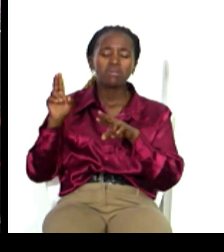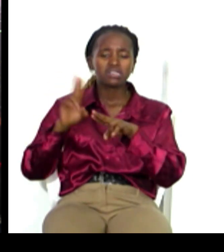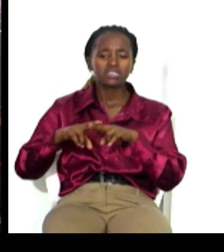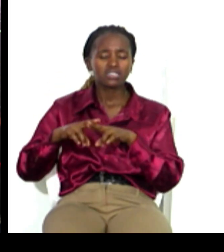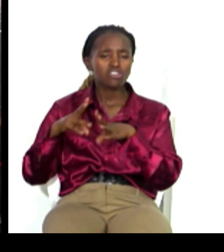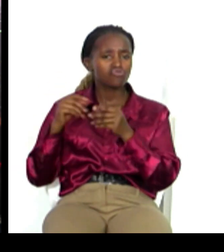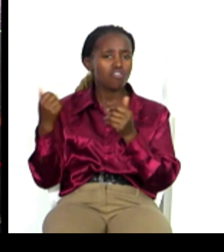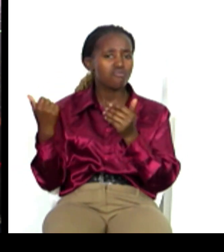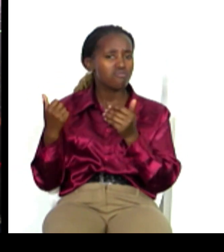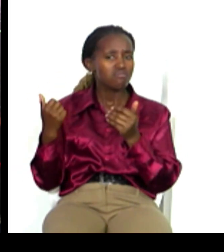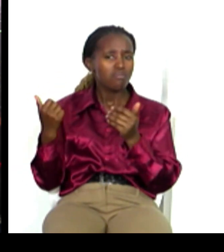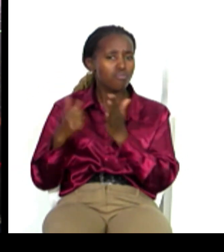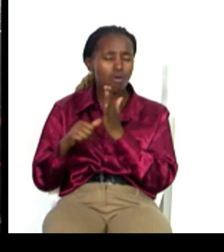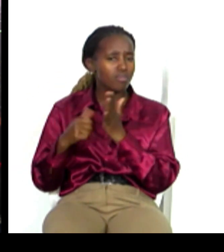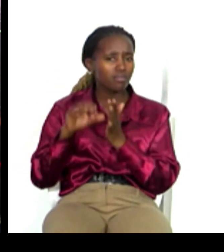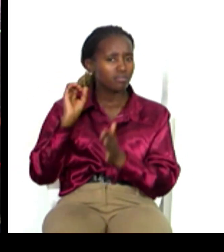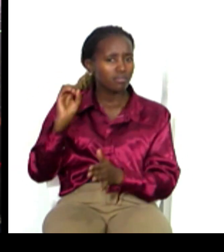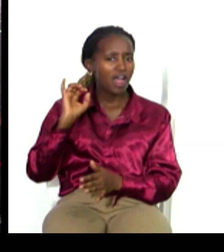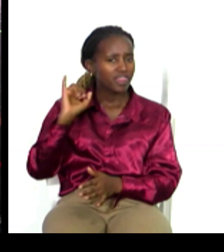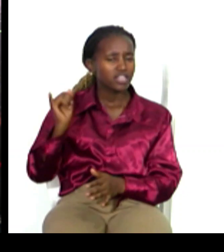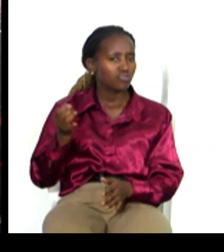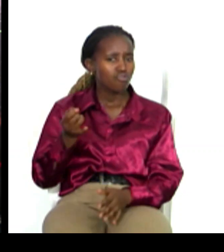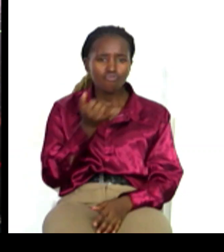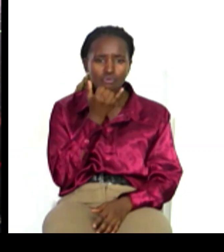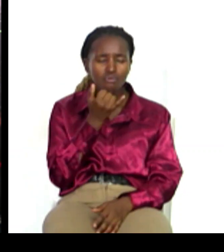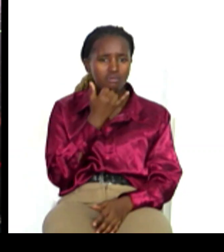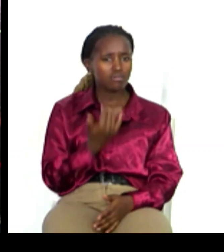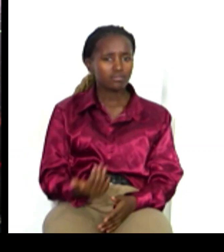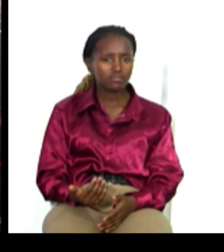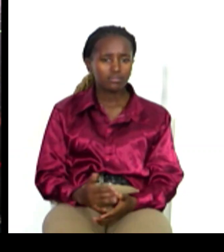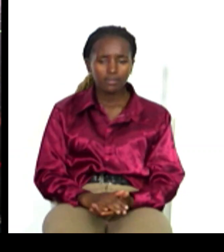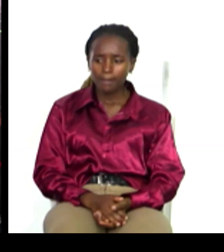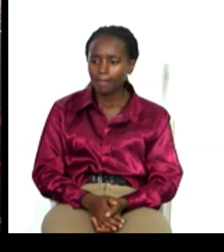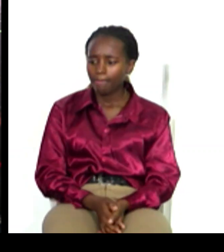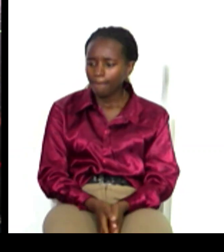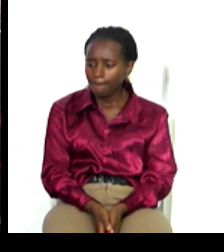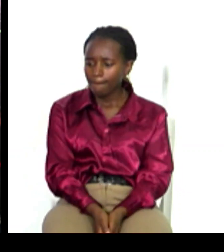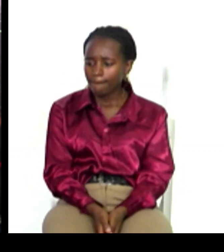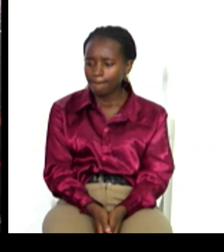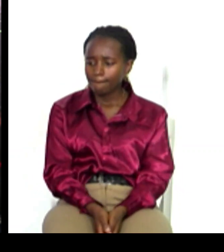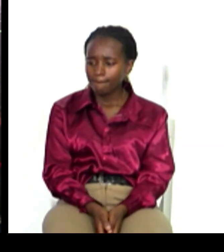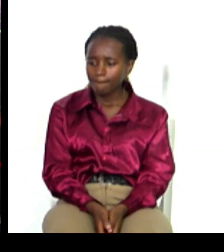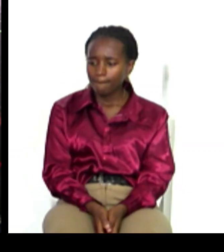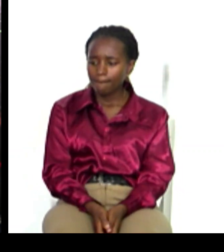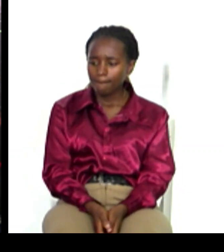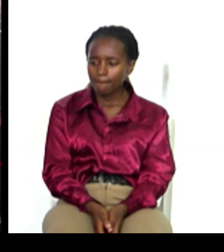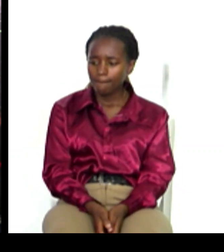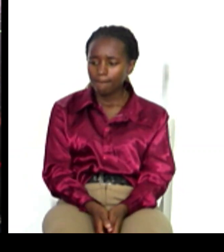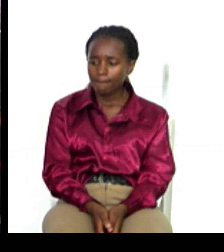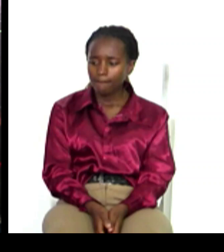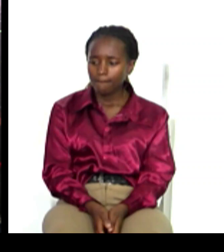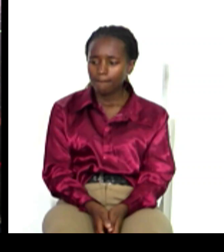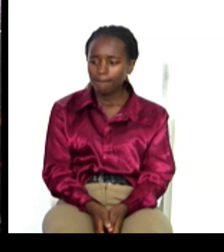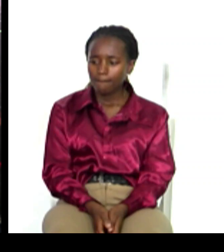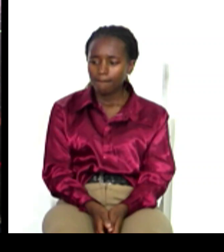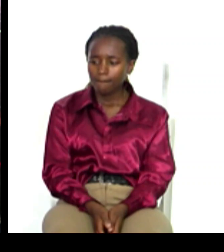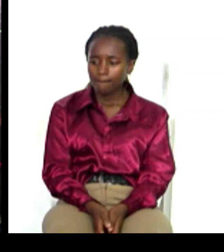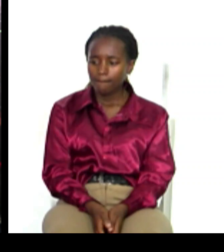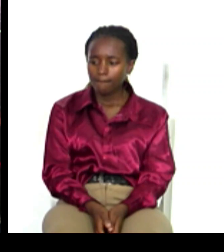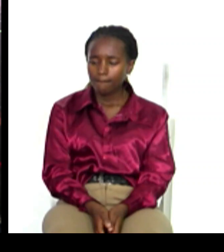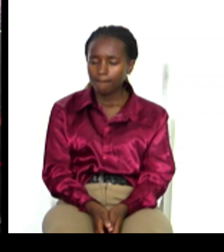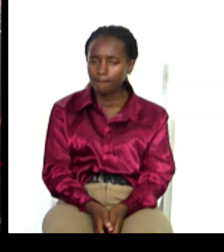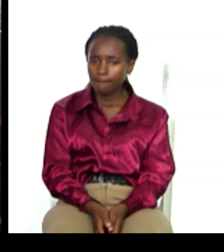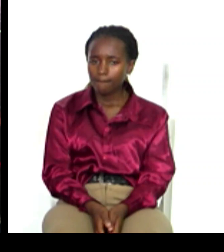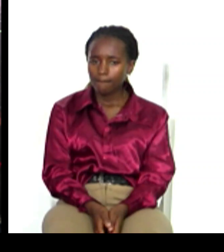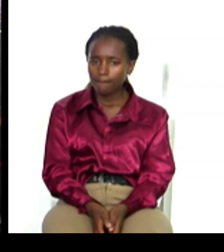that shocked everyone. Okay. That you need peace, but you are not there. The time that people are discussing